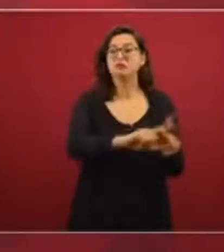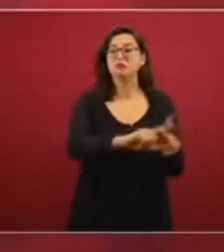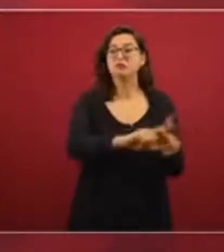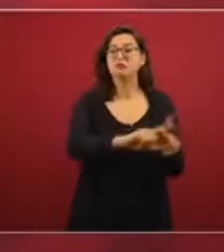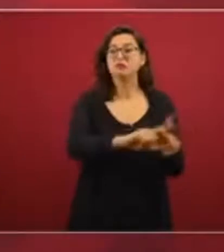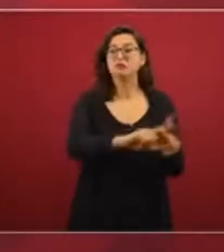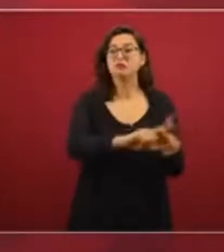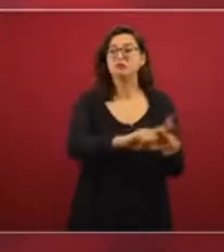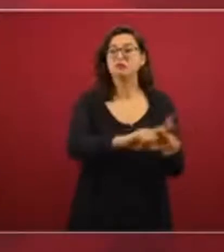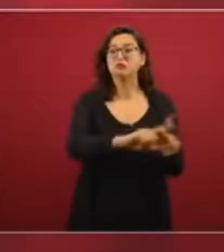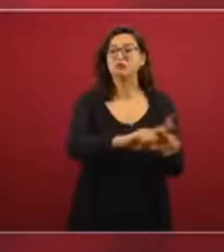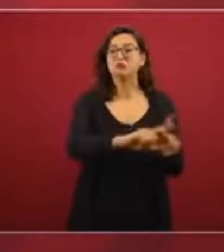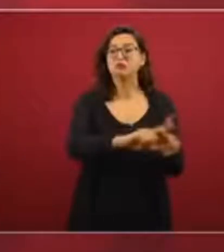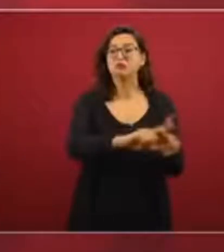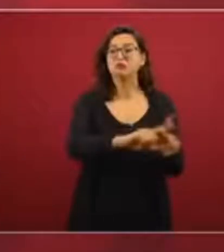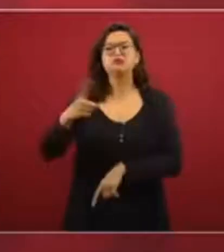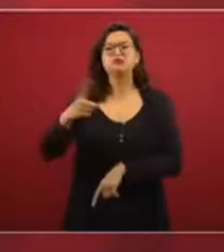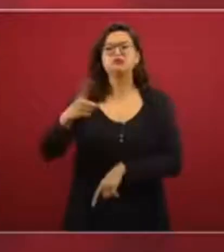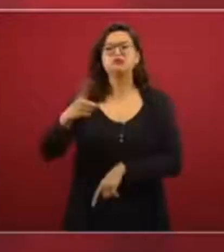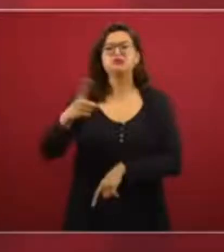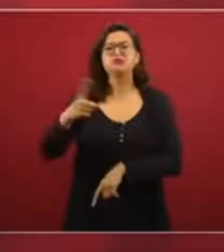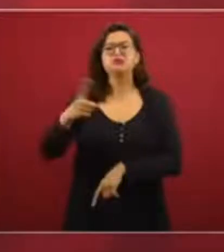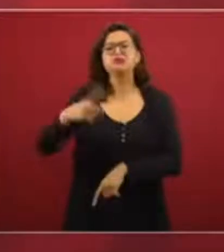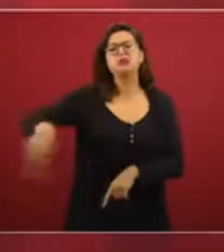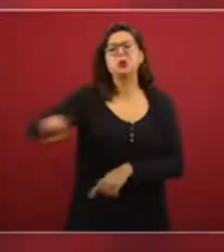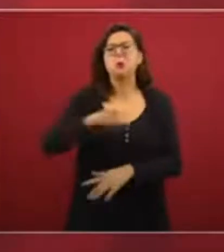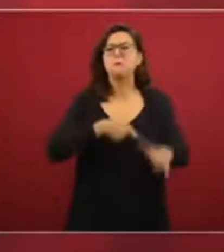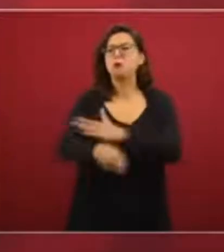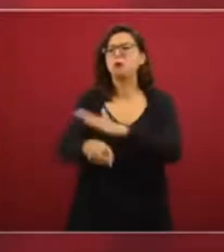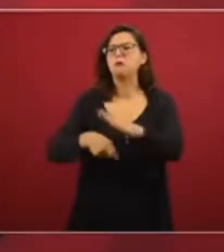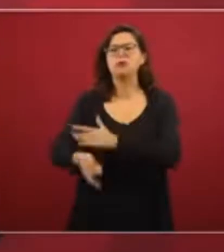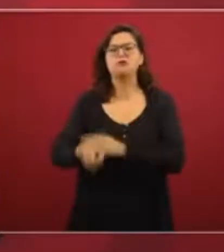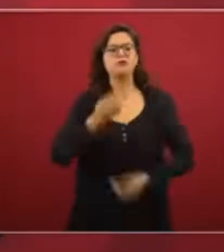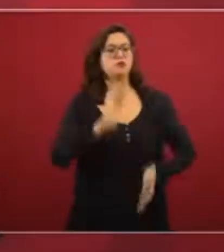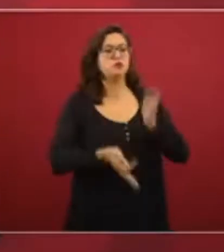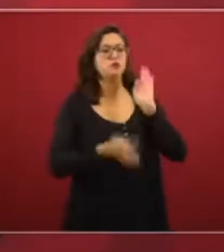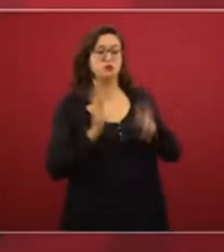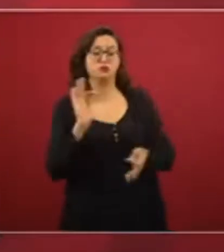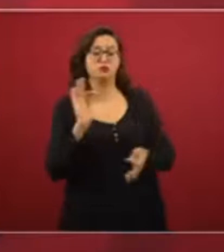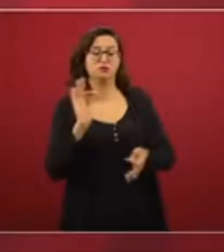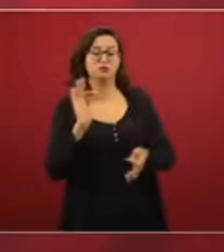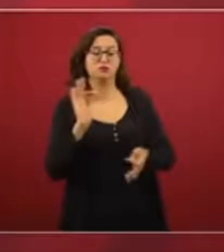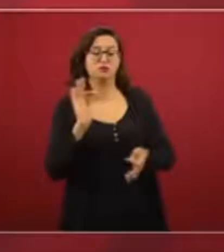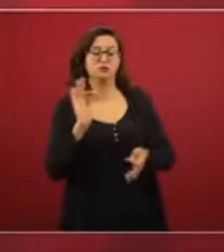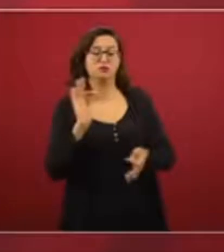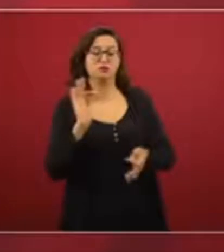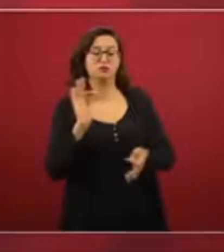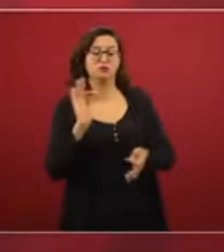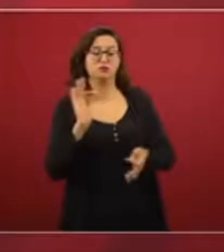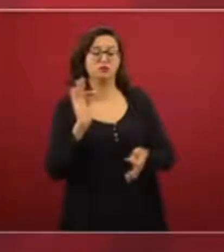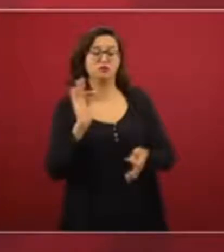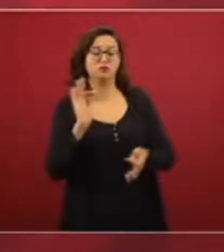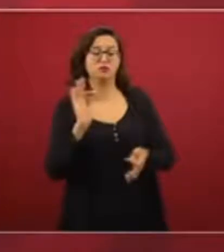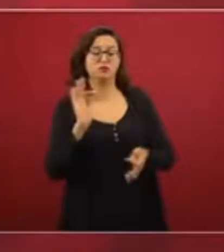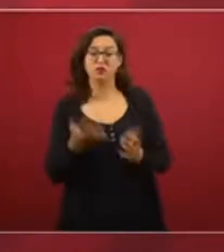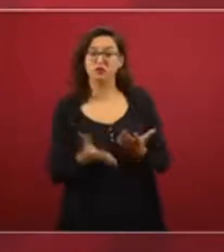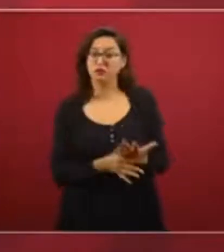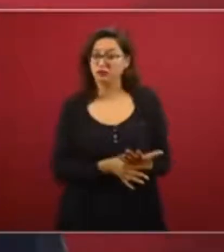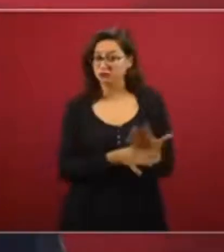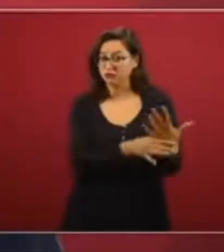sobornos, that received bribes, según el señor Lozoya, according to Mr.